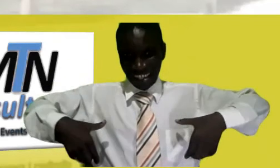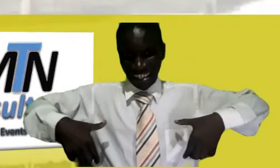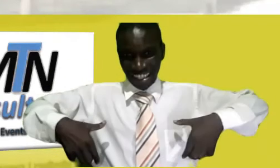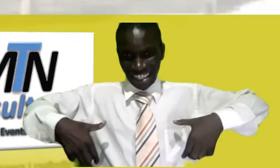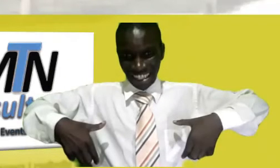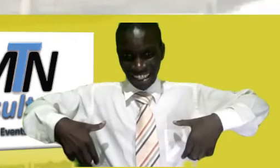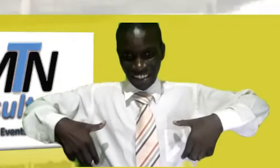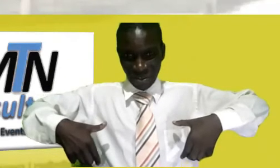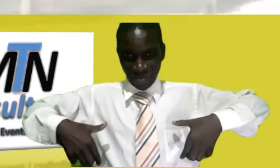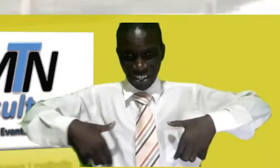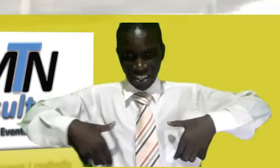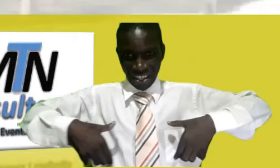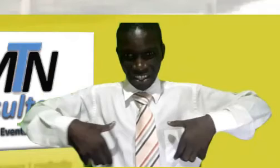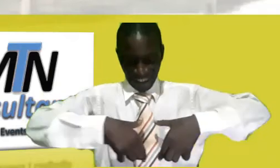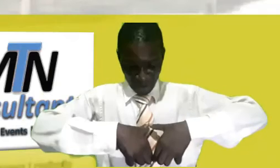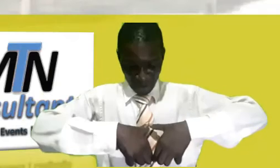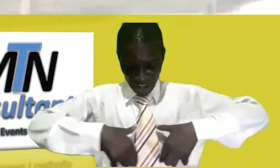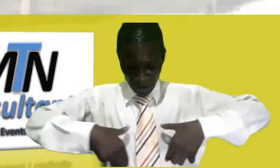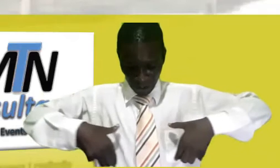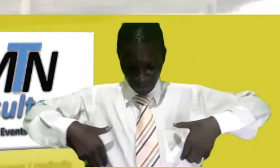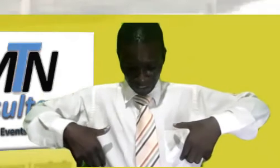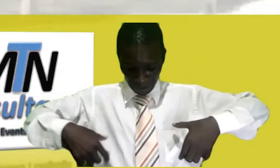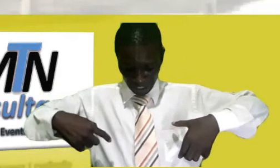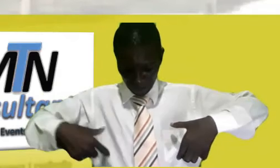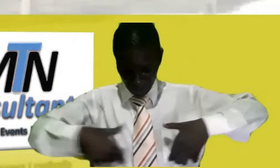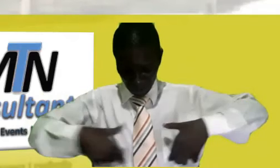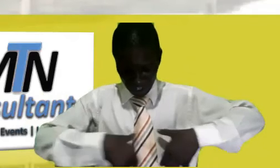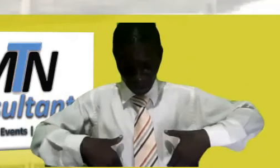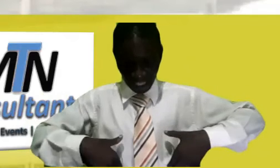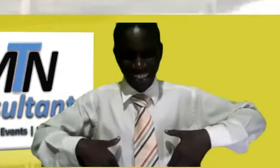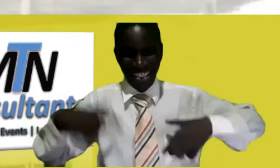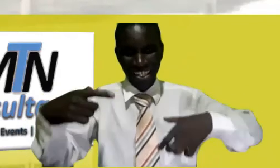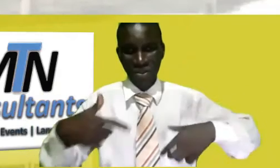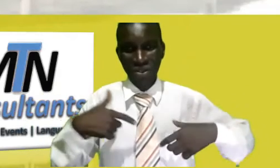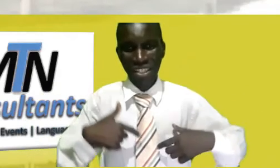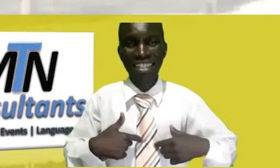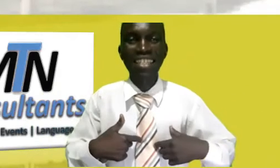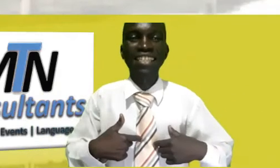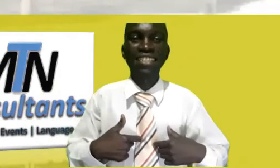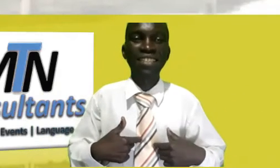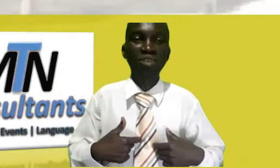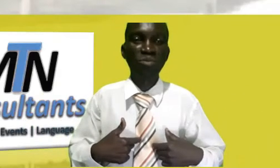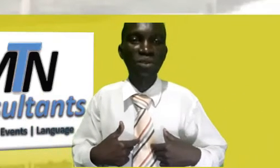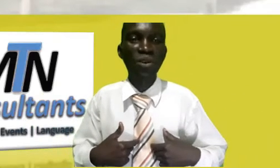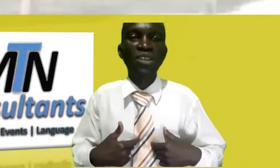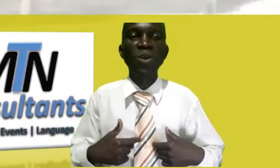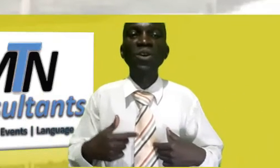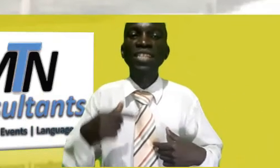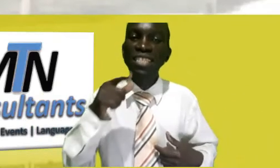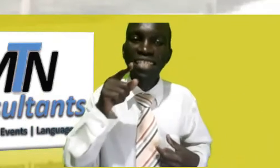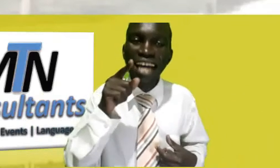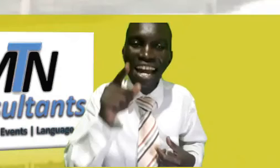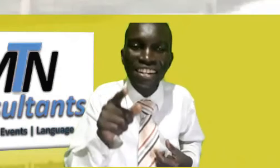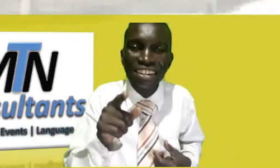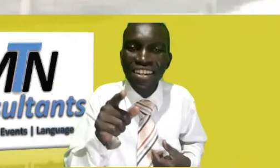here. It will be Mbigo if it's me, Mbigo. Then the teacher will know that this is Mbigo. So